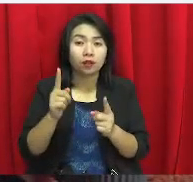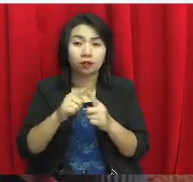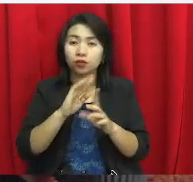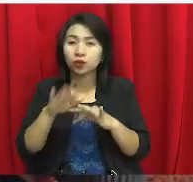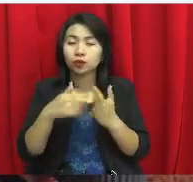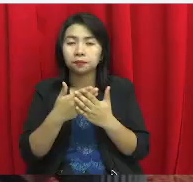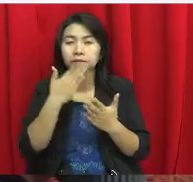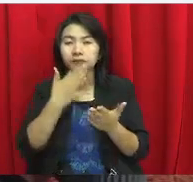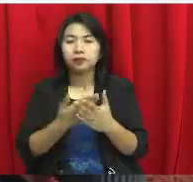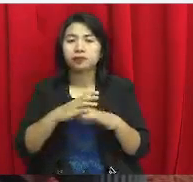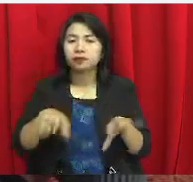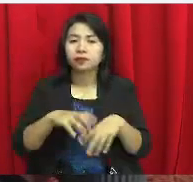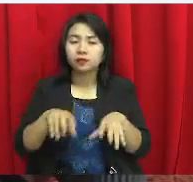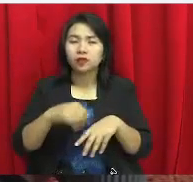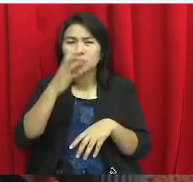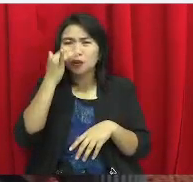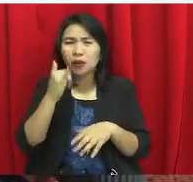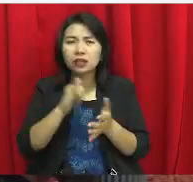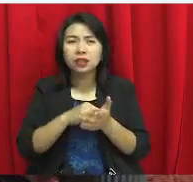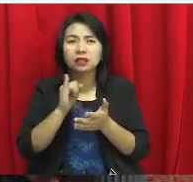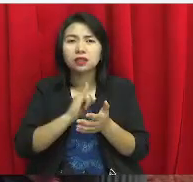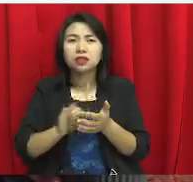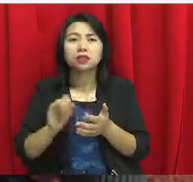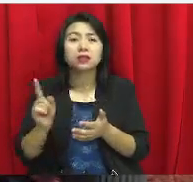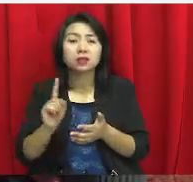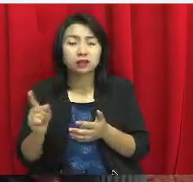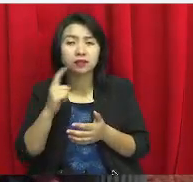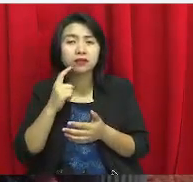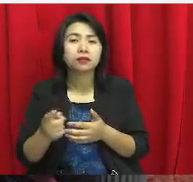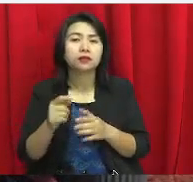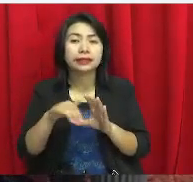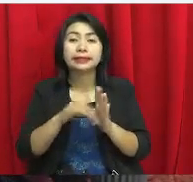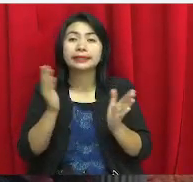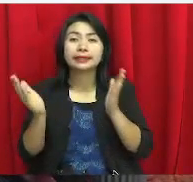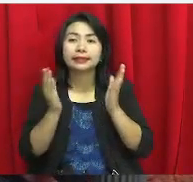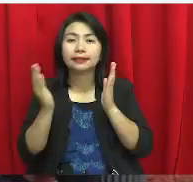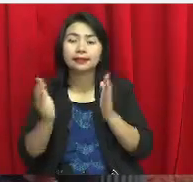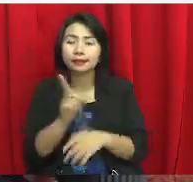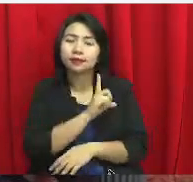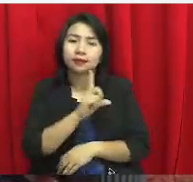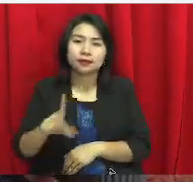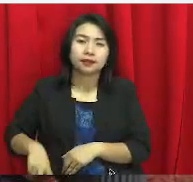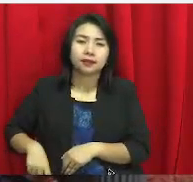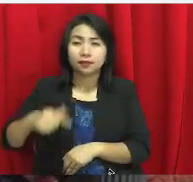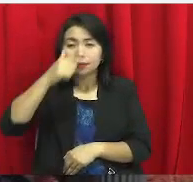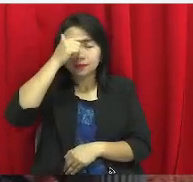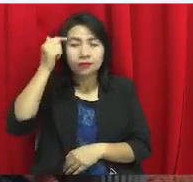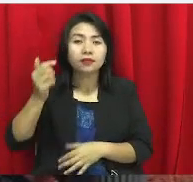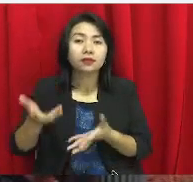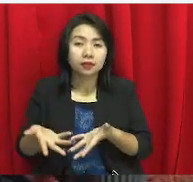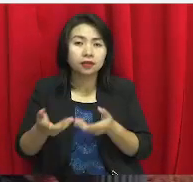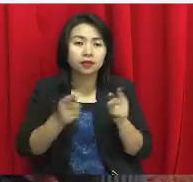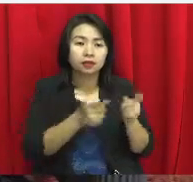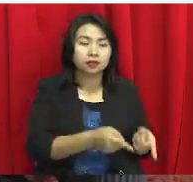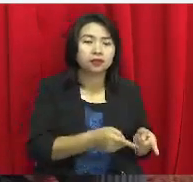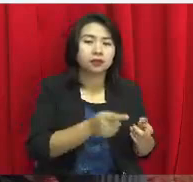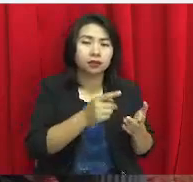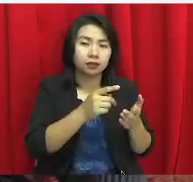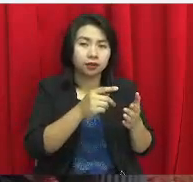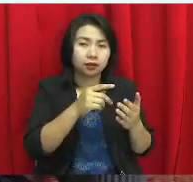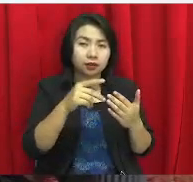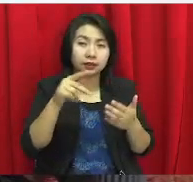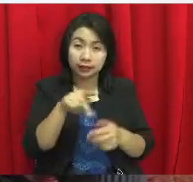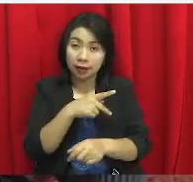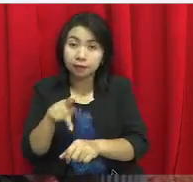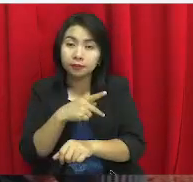ang sinasabi, mga kapatid, when it comes to serving the Lord. Kasi dito po in the book of Psalms, merong command